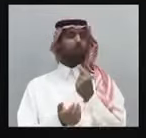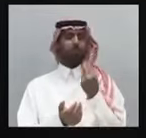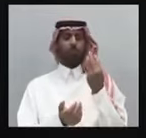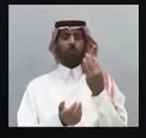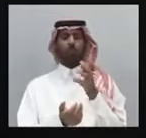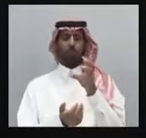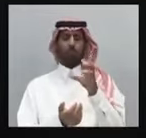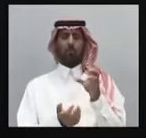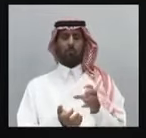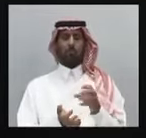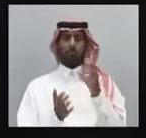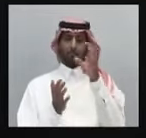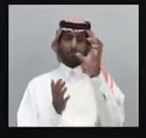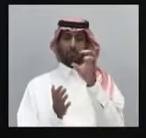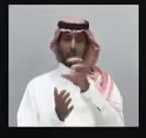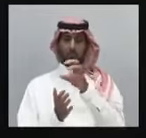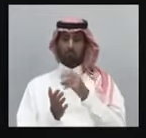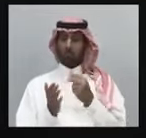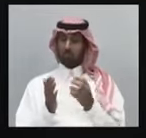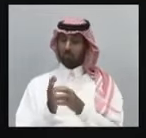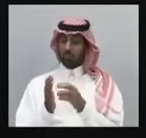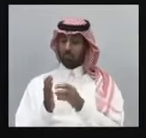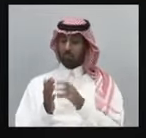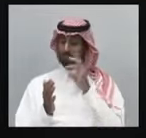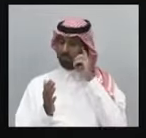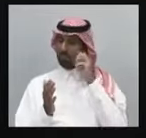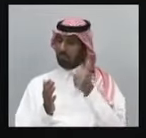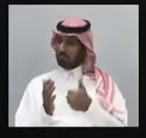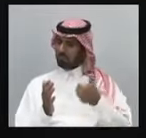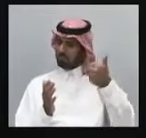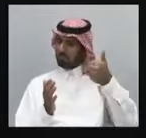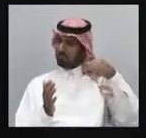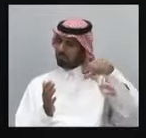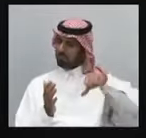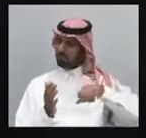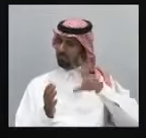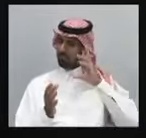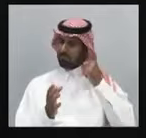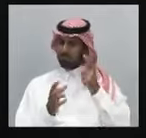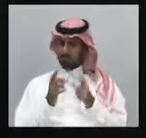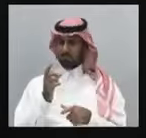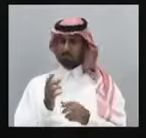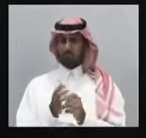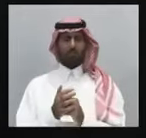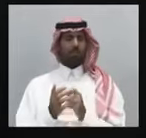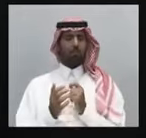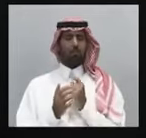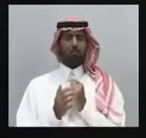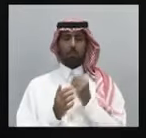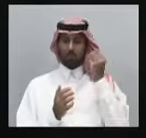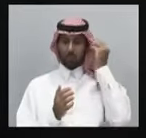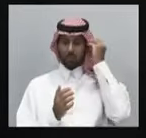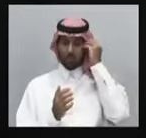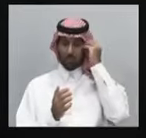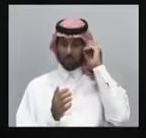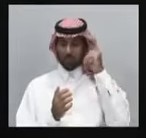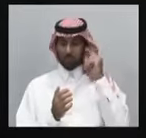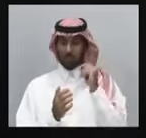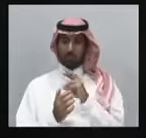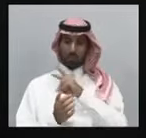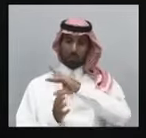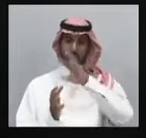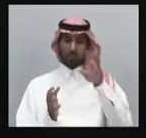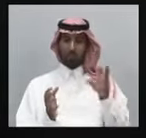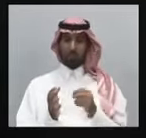are supposed to write the qualities, qualifications, and experience. Not all of them